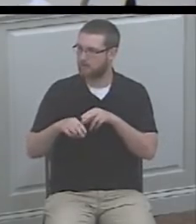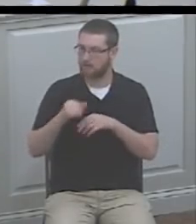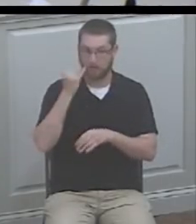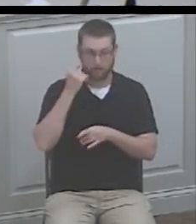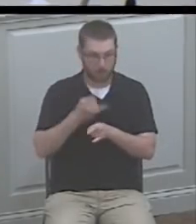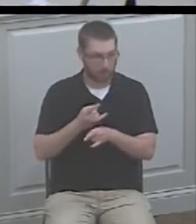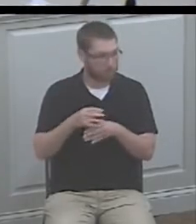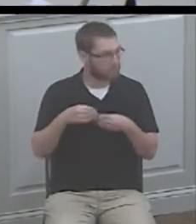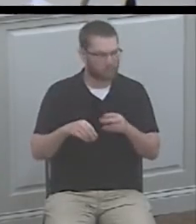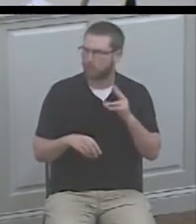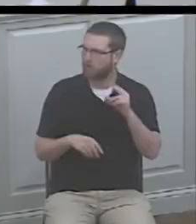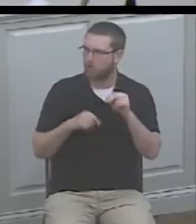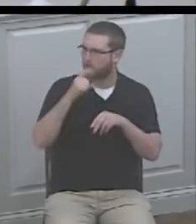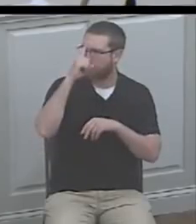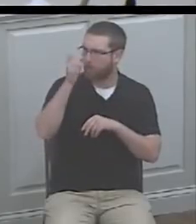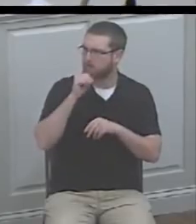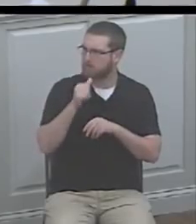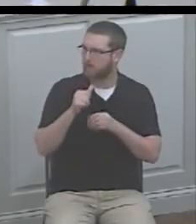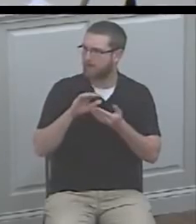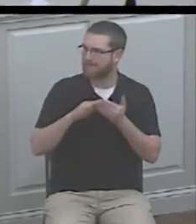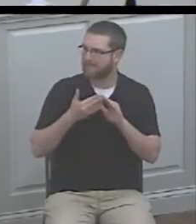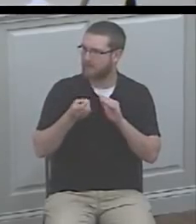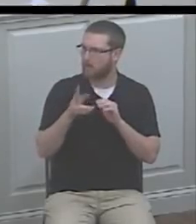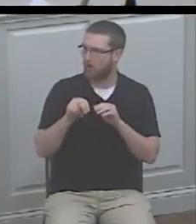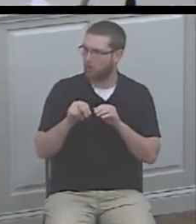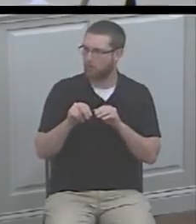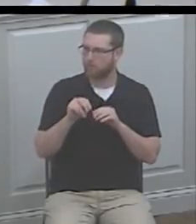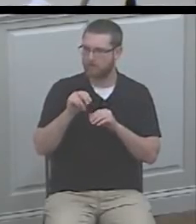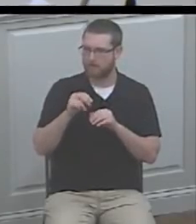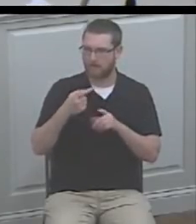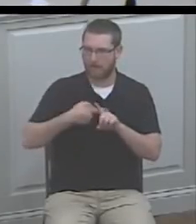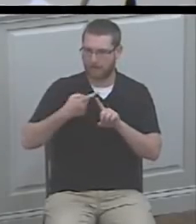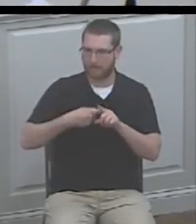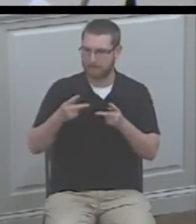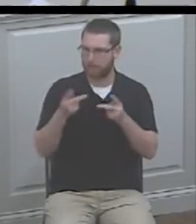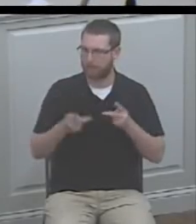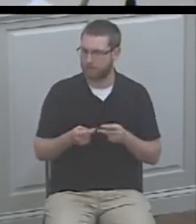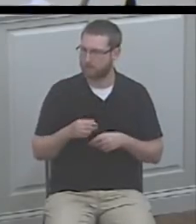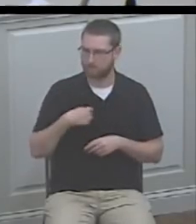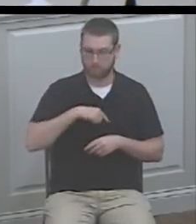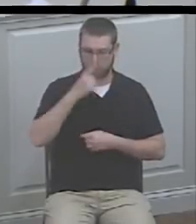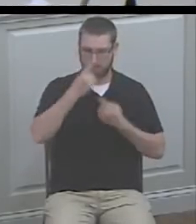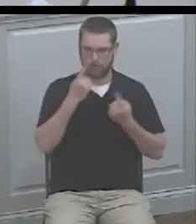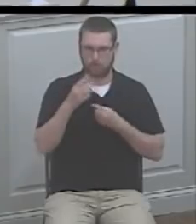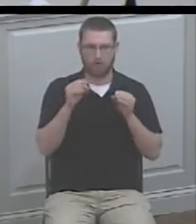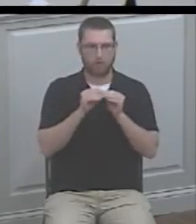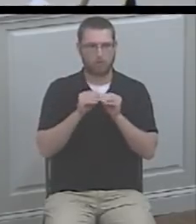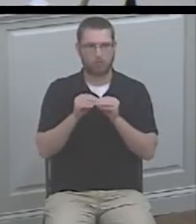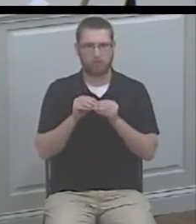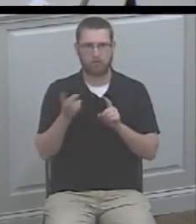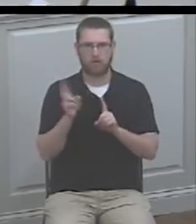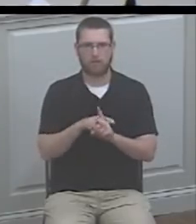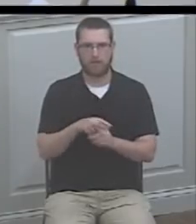alcohol? No, because it's not a city-owned leased space. We would consider this more in tune or more